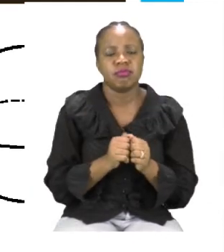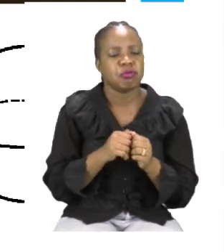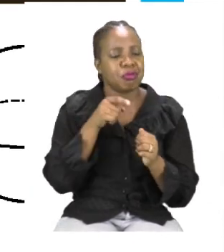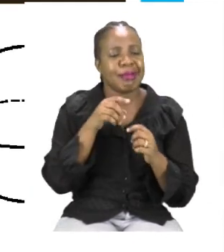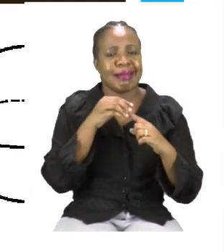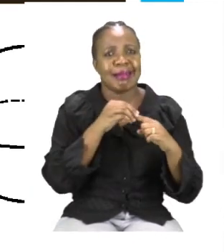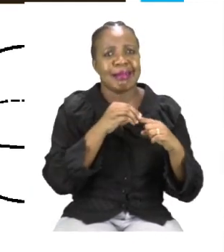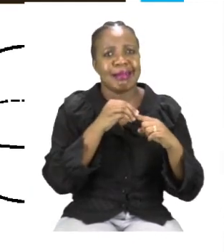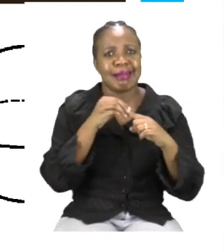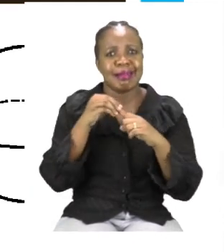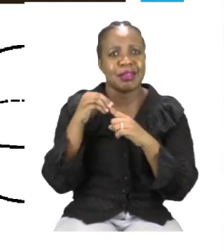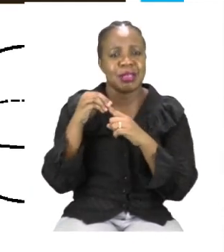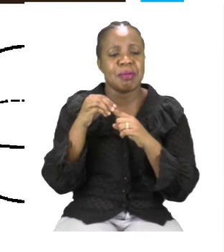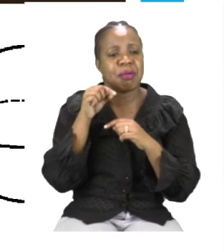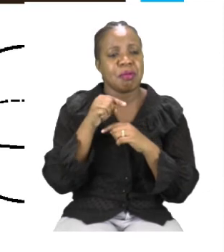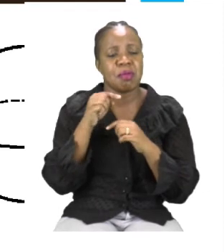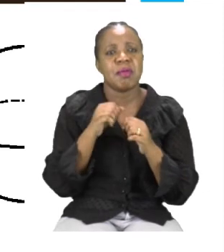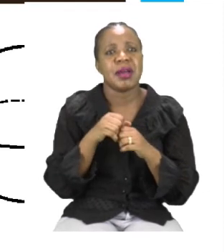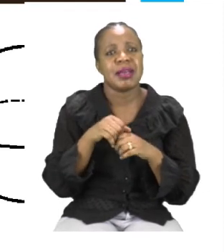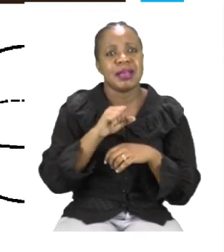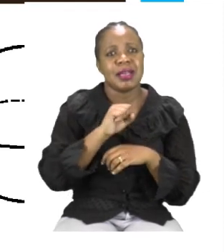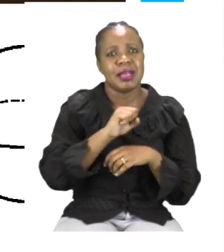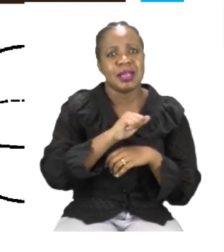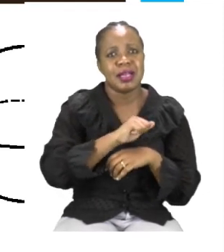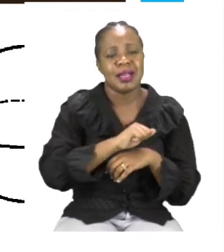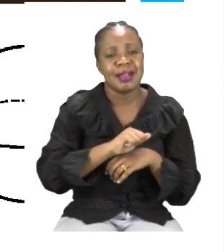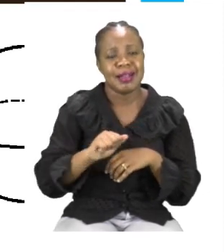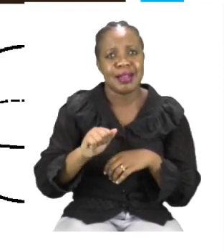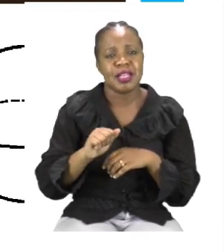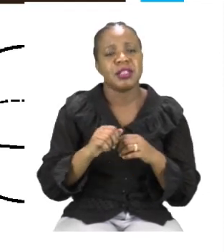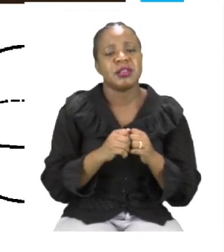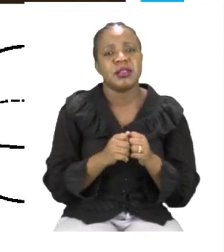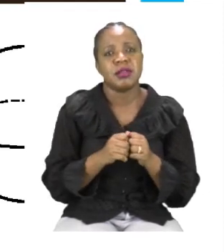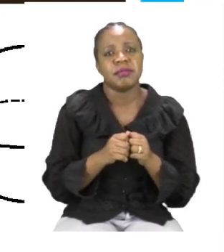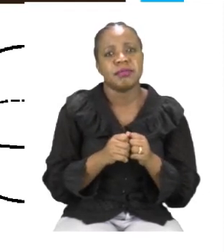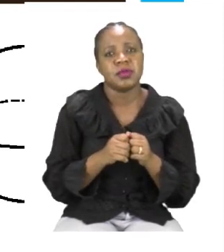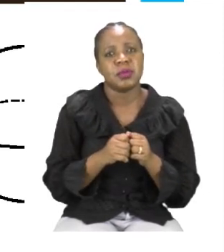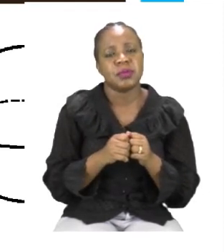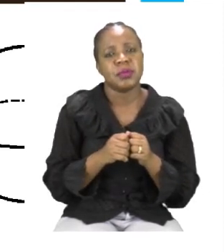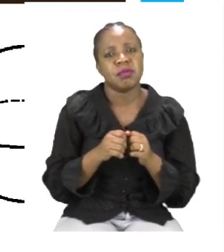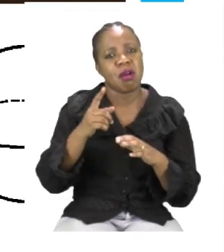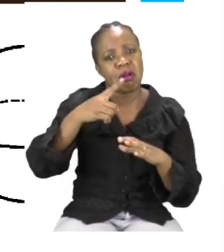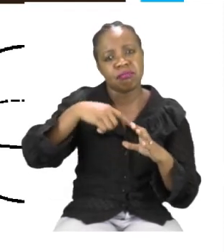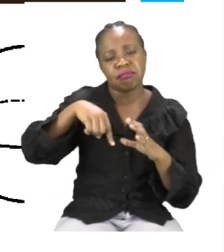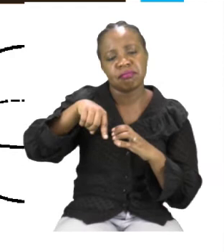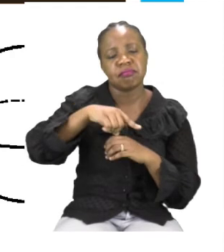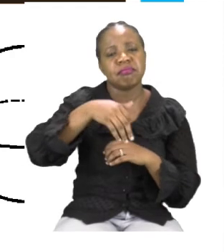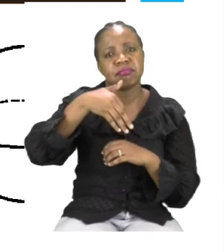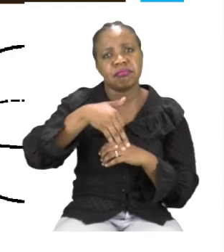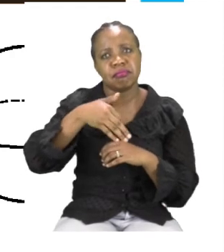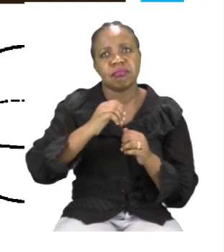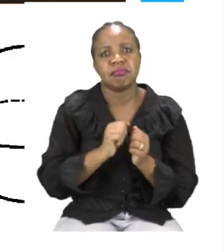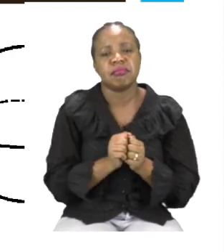are landmarks that are found in Egypt. So the way they are built is very similar